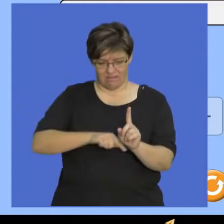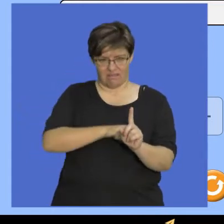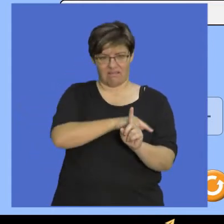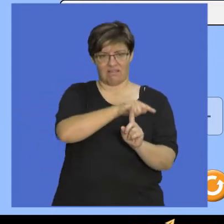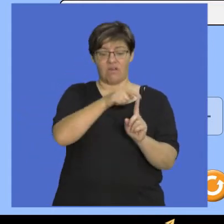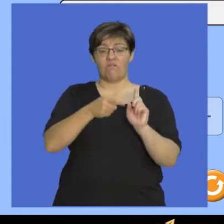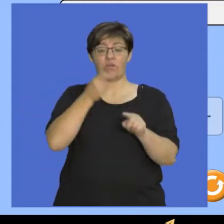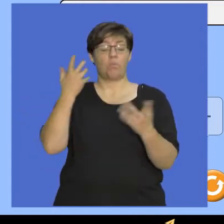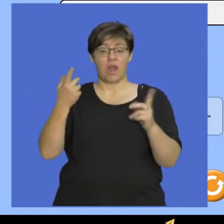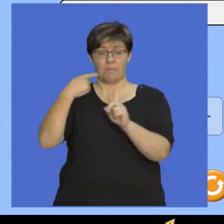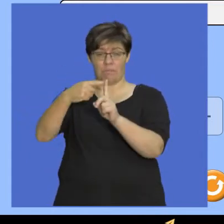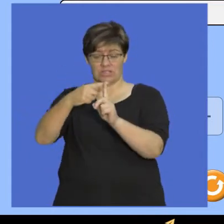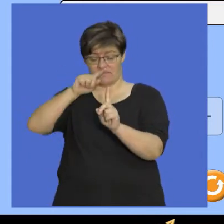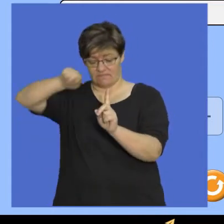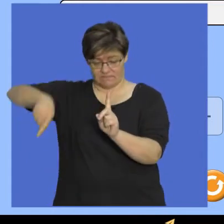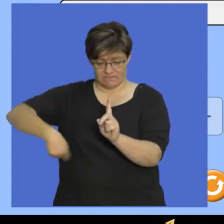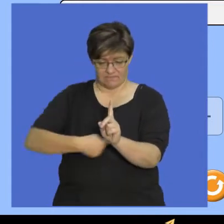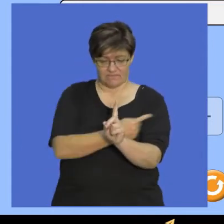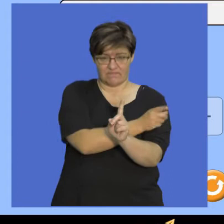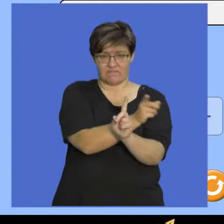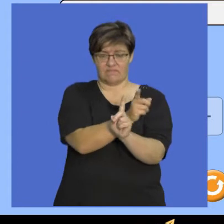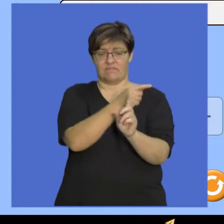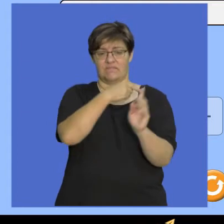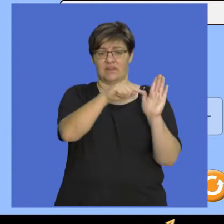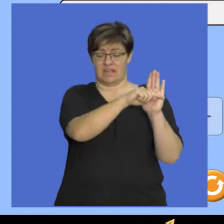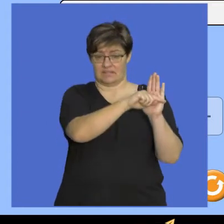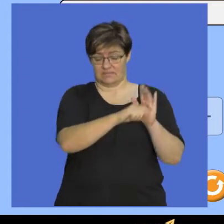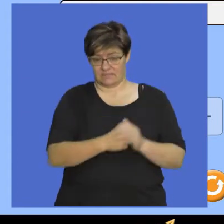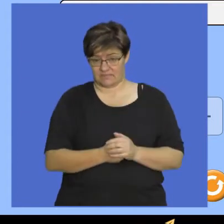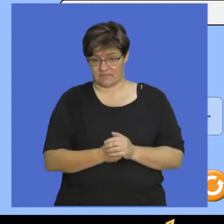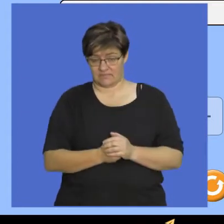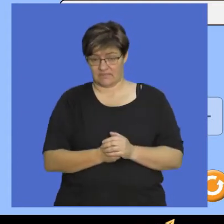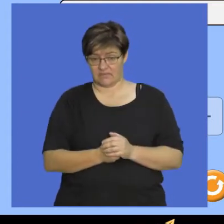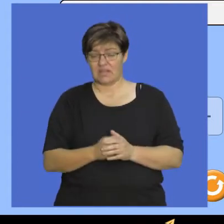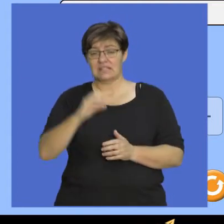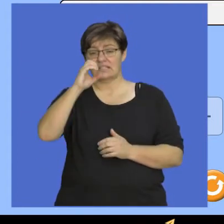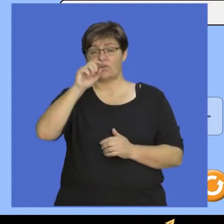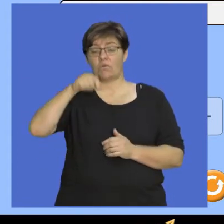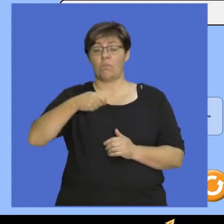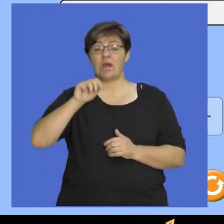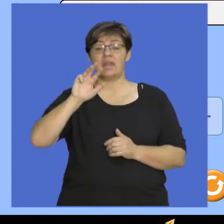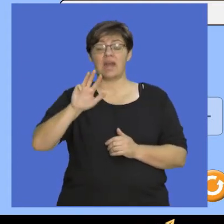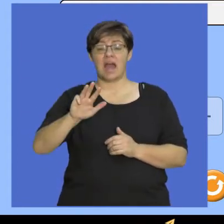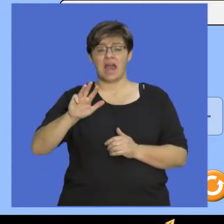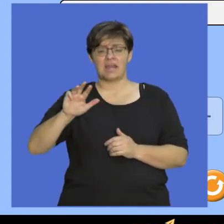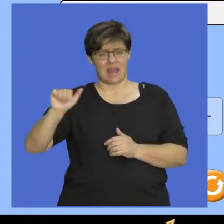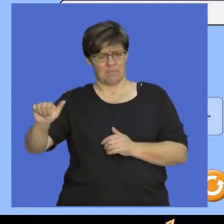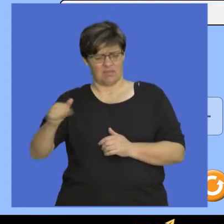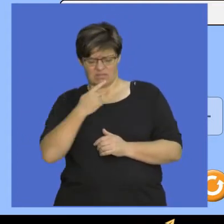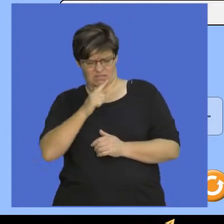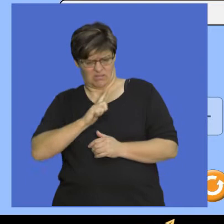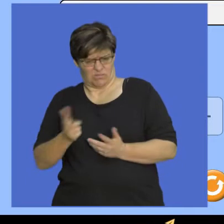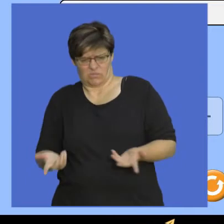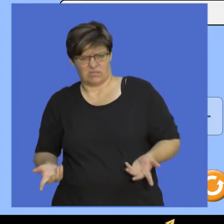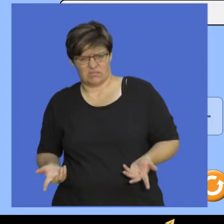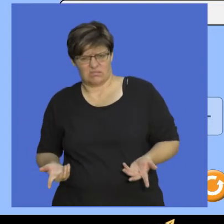from the positive terminal to the negative terminal. Now, the current reading of 0.9 amperes, what does it tell us? It tells